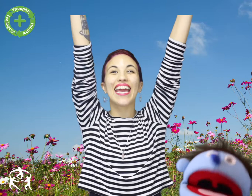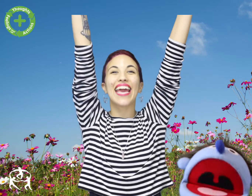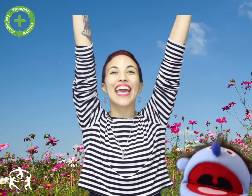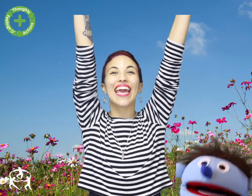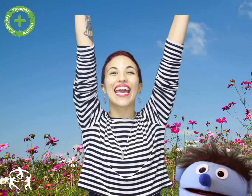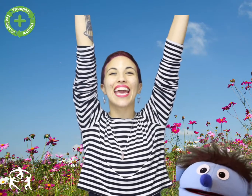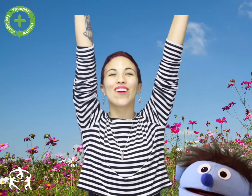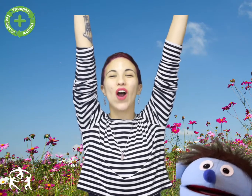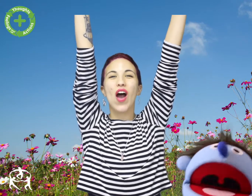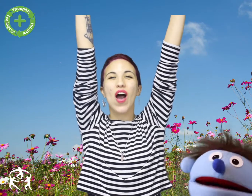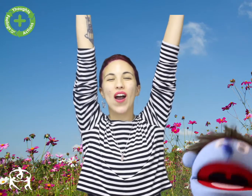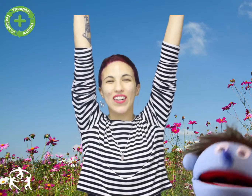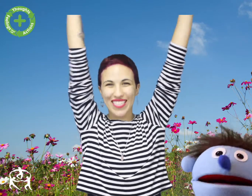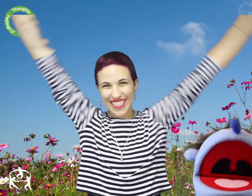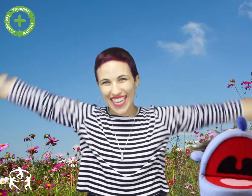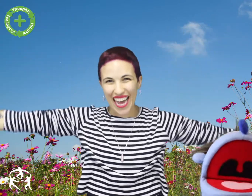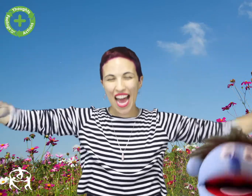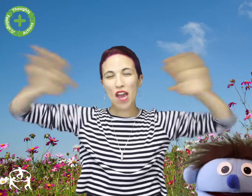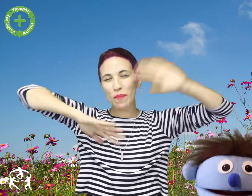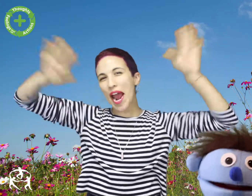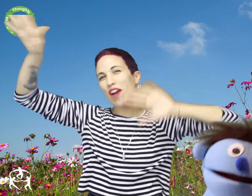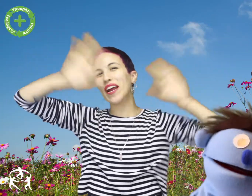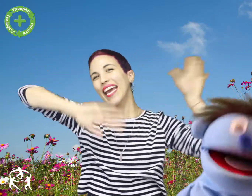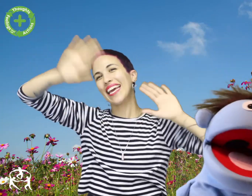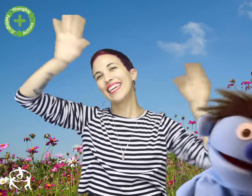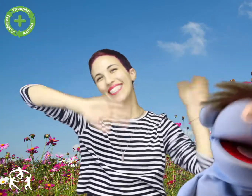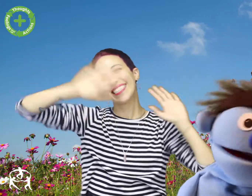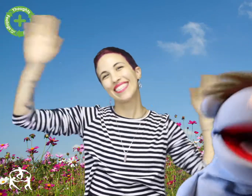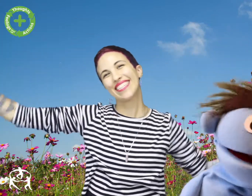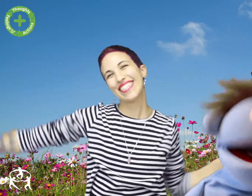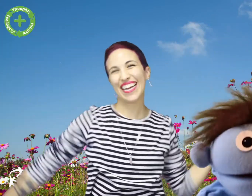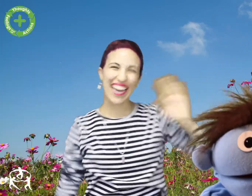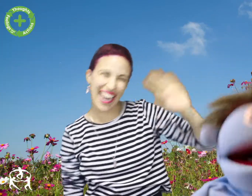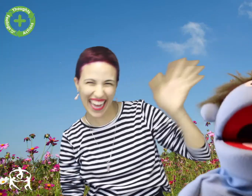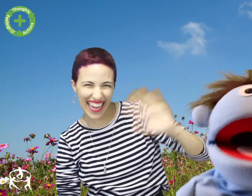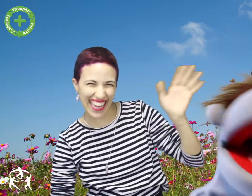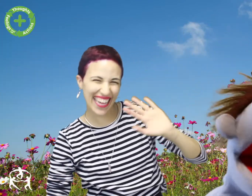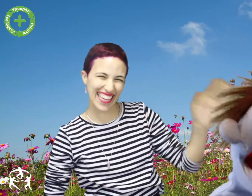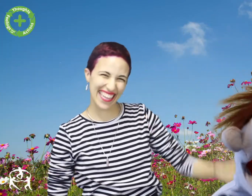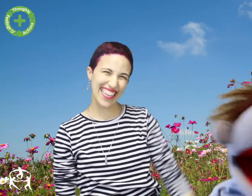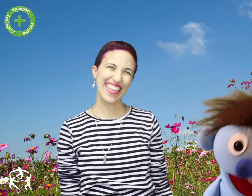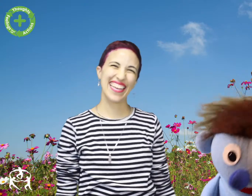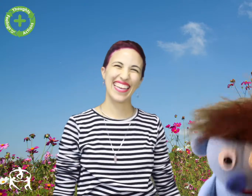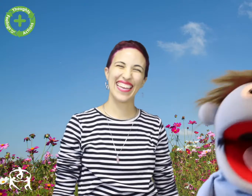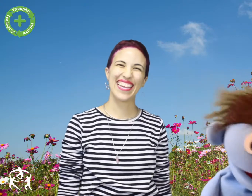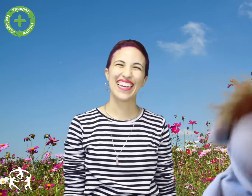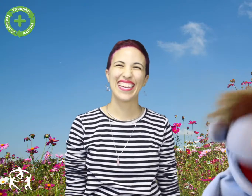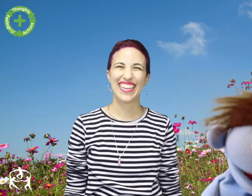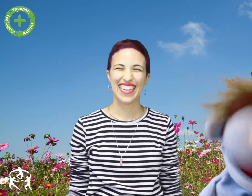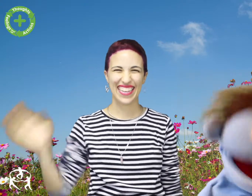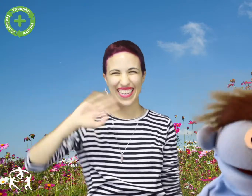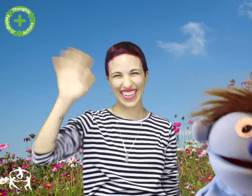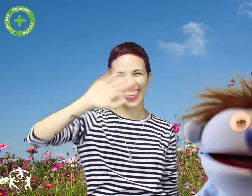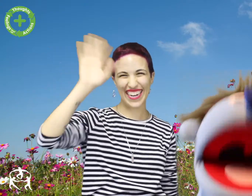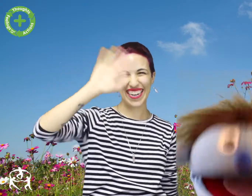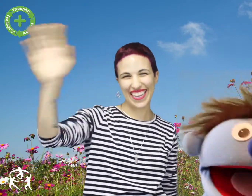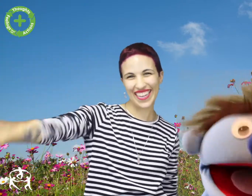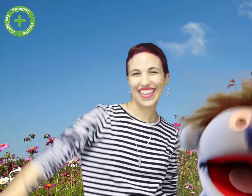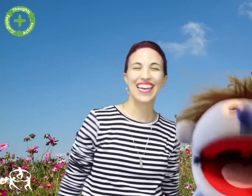Perry! Oh, oh. Miss Shayma! Hi, Perry! Hi, Miss Shayma! Hi! Hi,